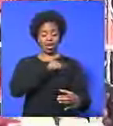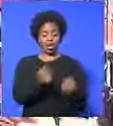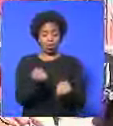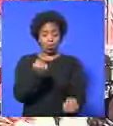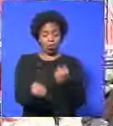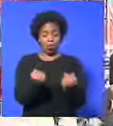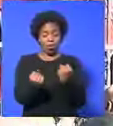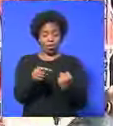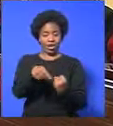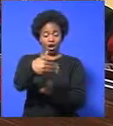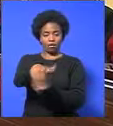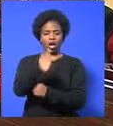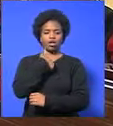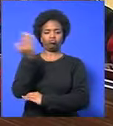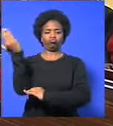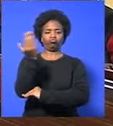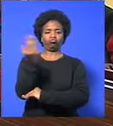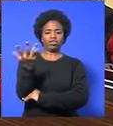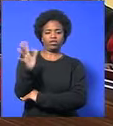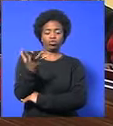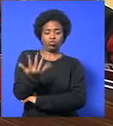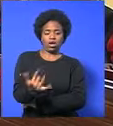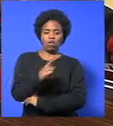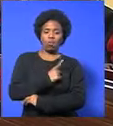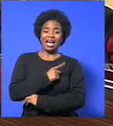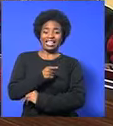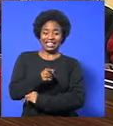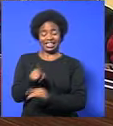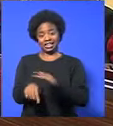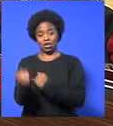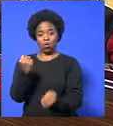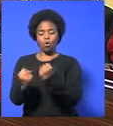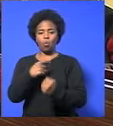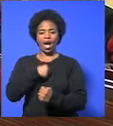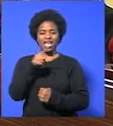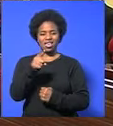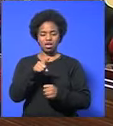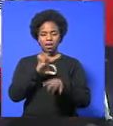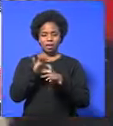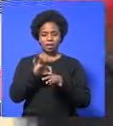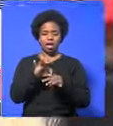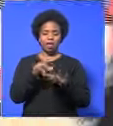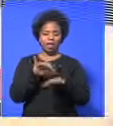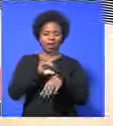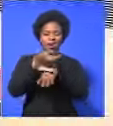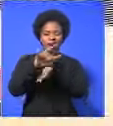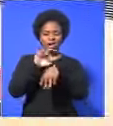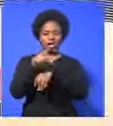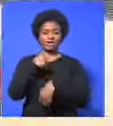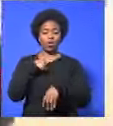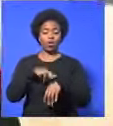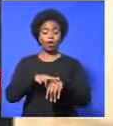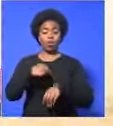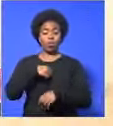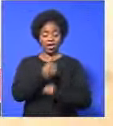Magistrates Court, where he made a brief appearance today. He's facing a charge of contravening the Riotous Assemblies Act. This relates to the call he made